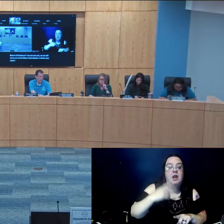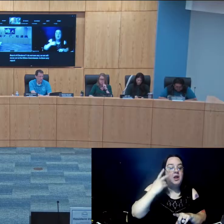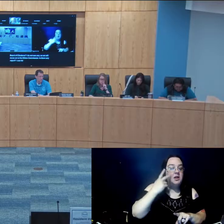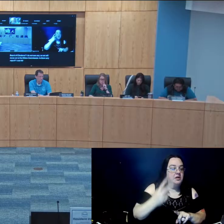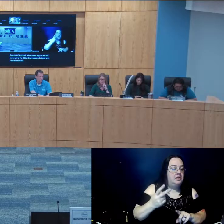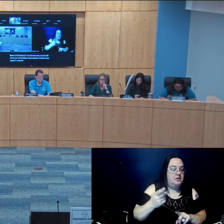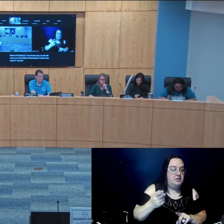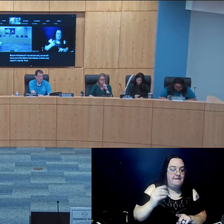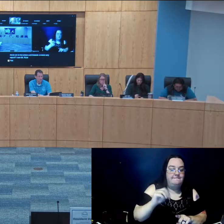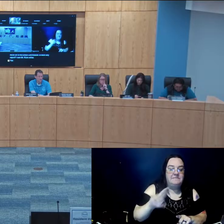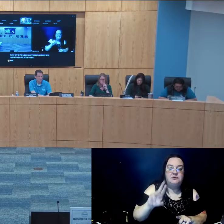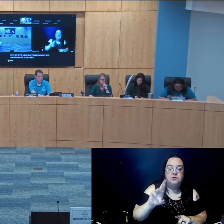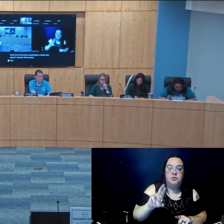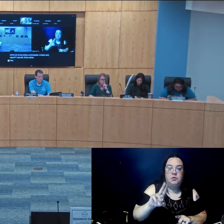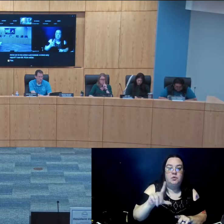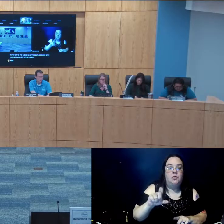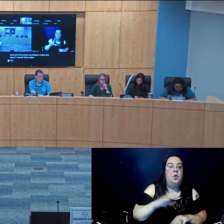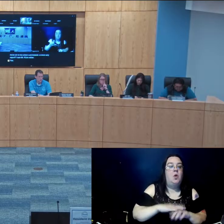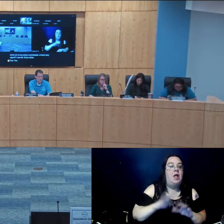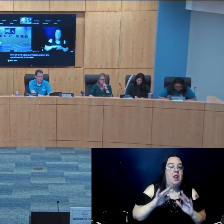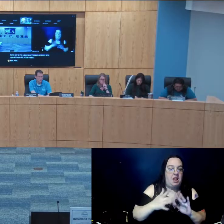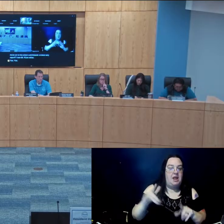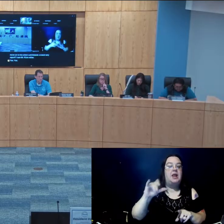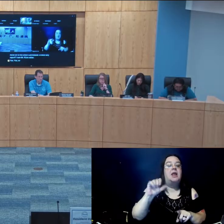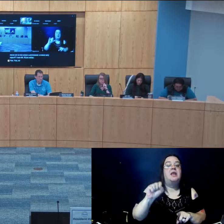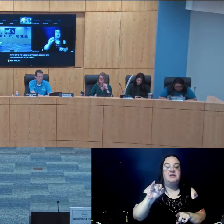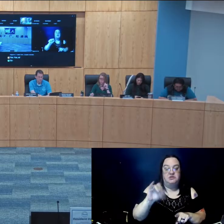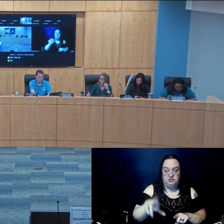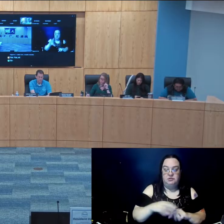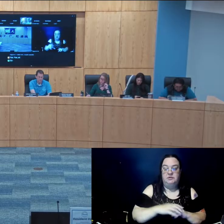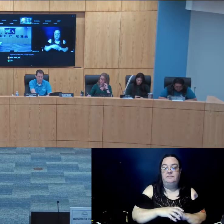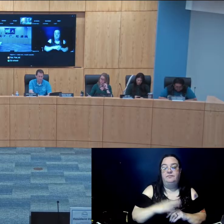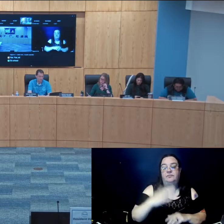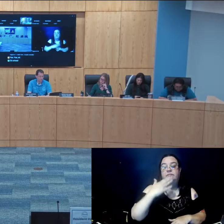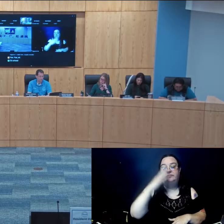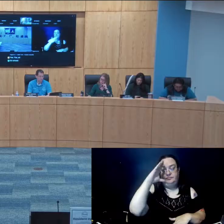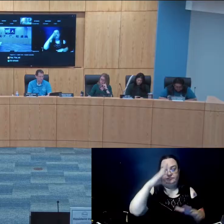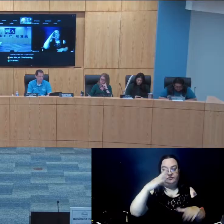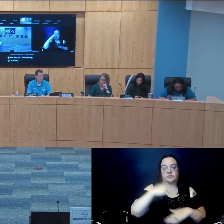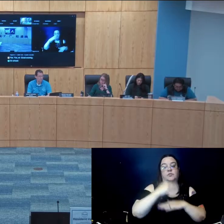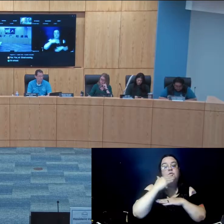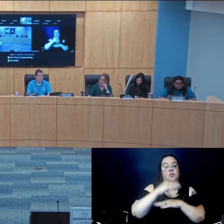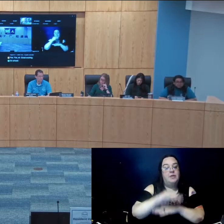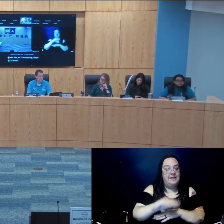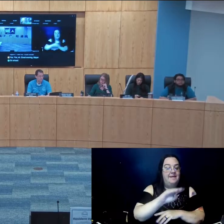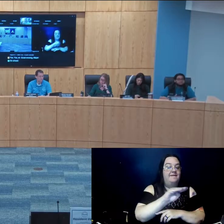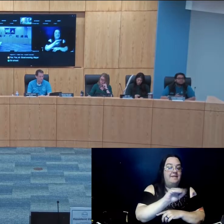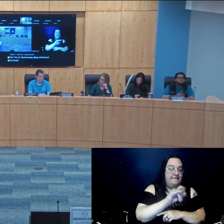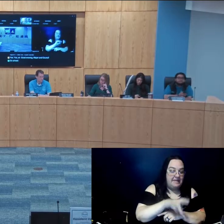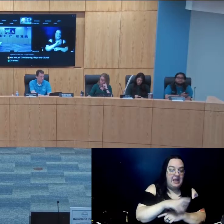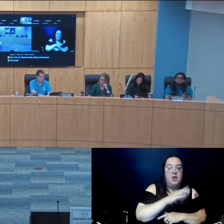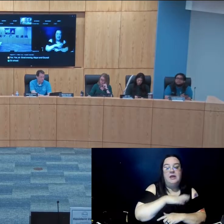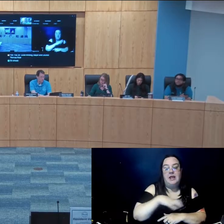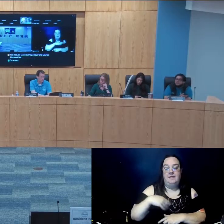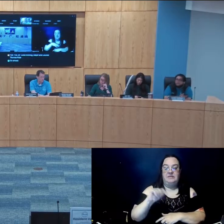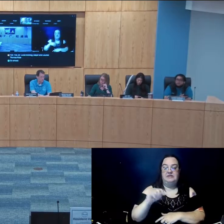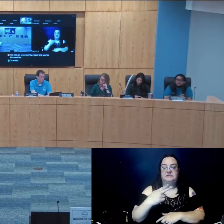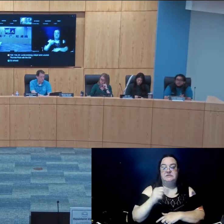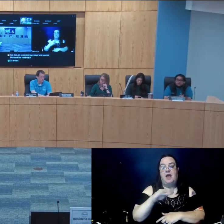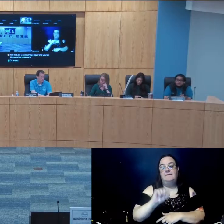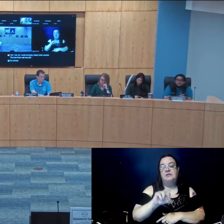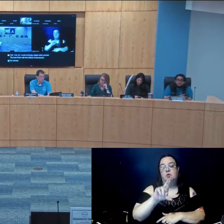Rule online. Yes, sir. Go ahead. Good evening, Mayor and Council. Thomas Rule with the Ethics